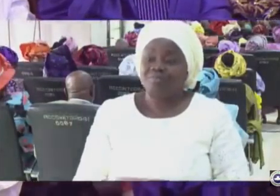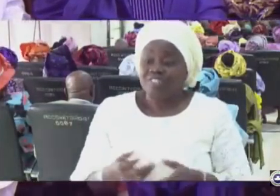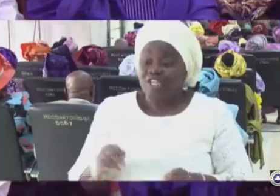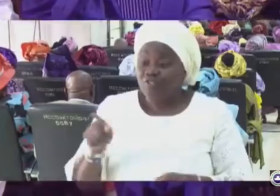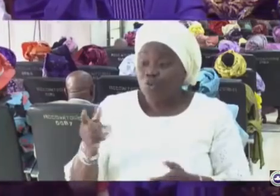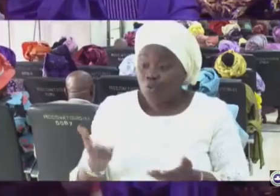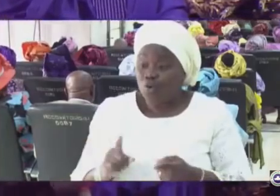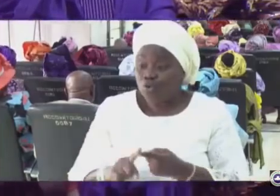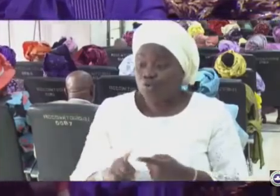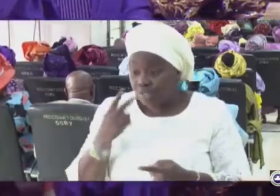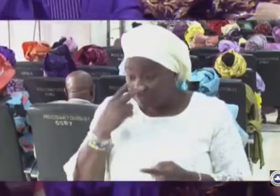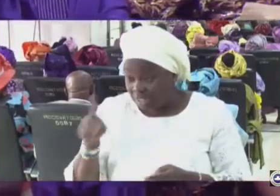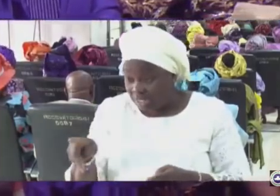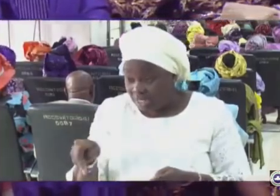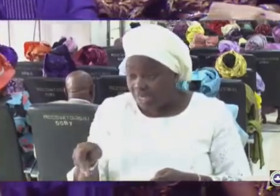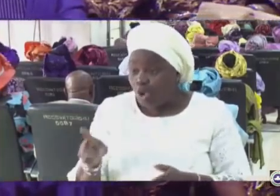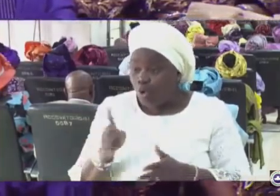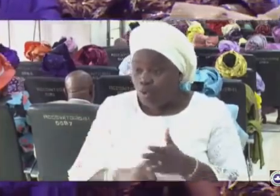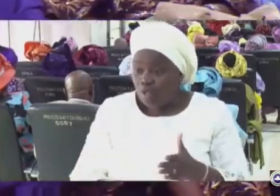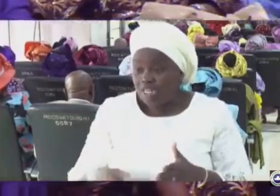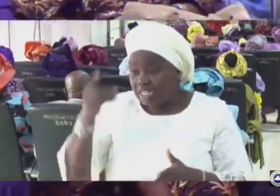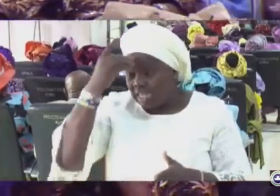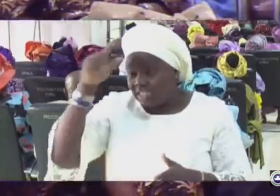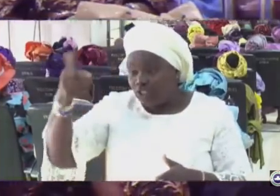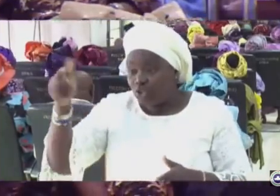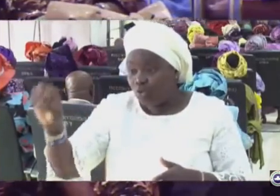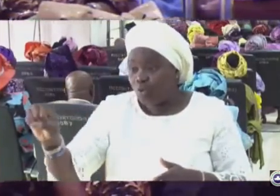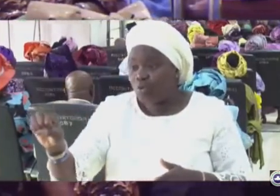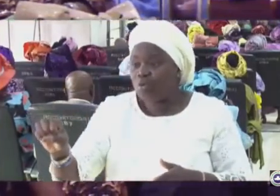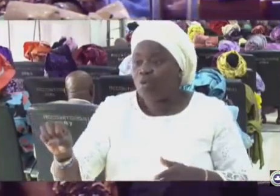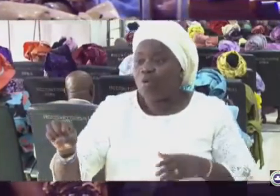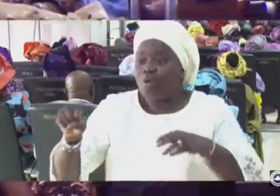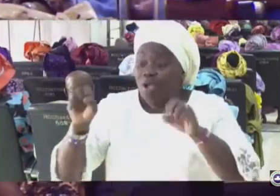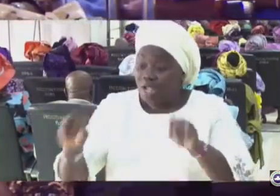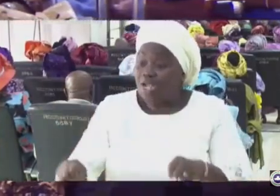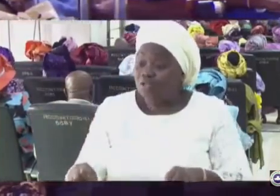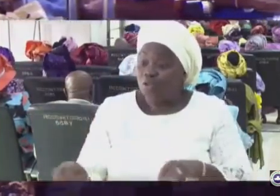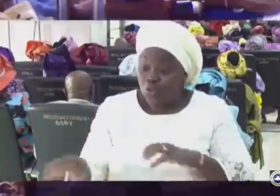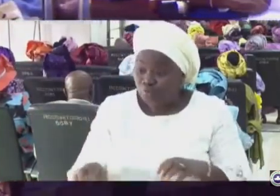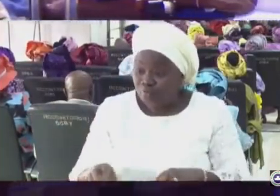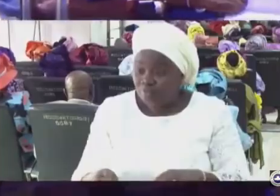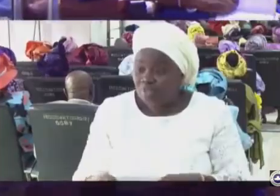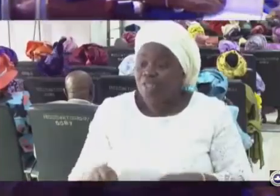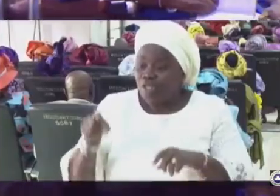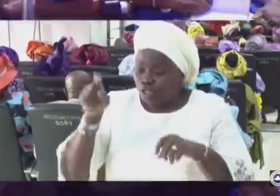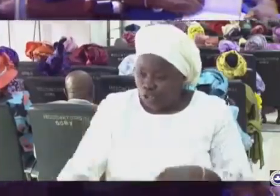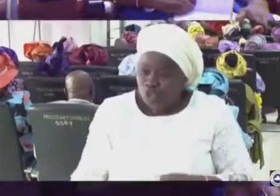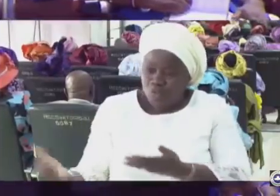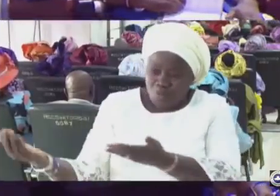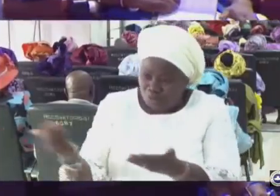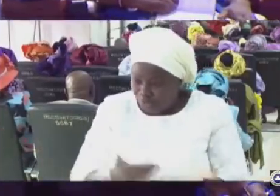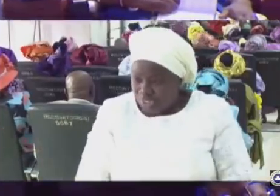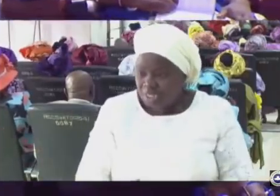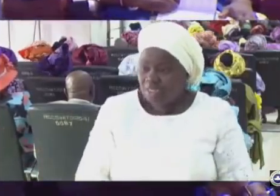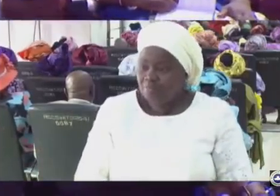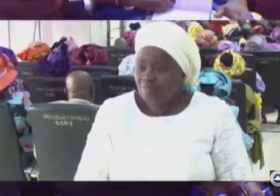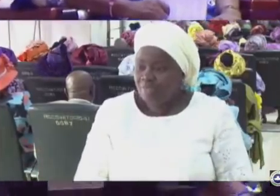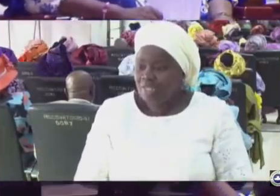house for lunch. And make sure there's plenty of pounded yam, plenty of chicken and